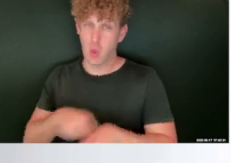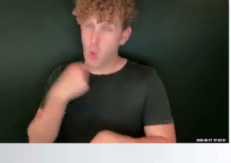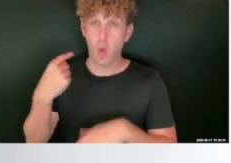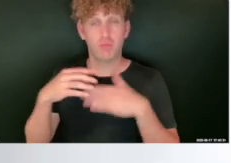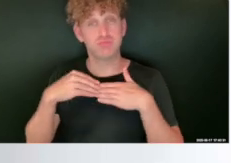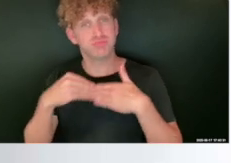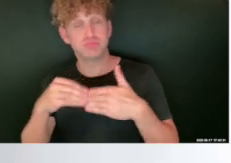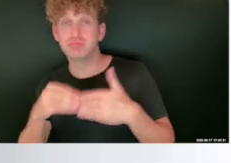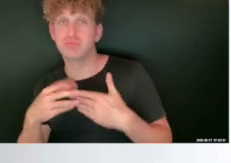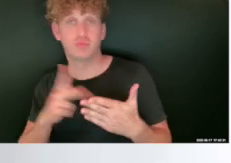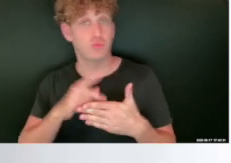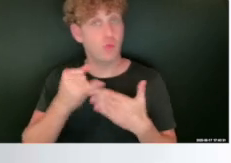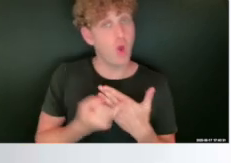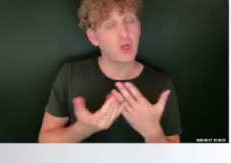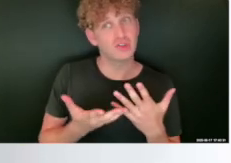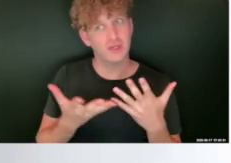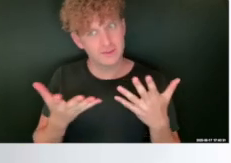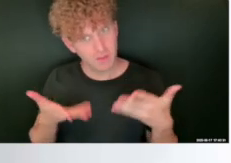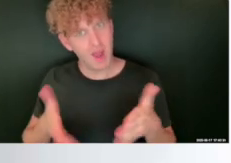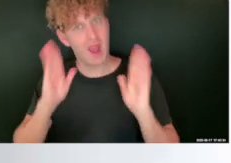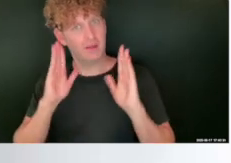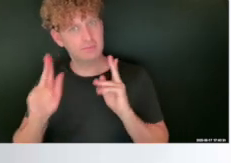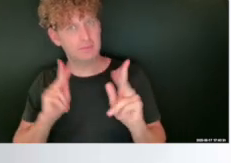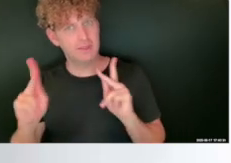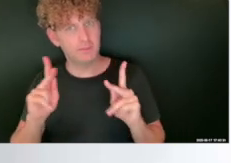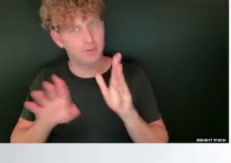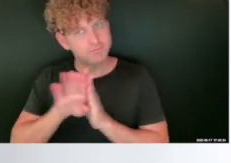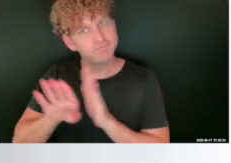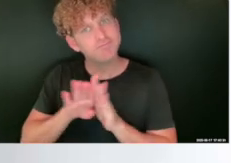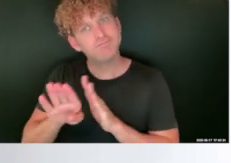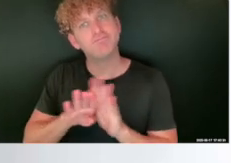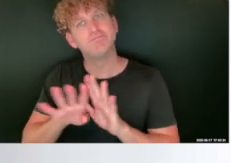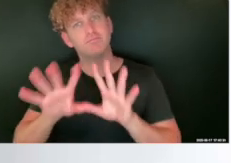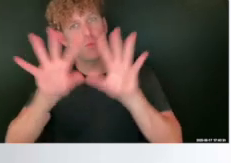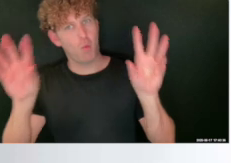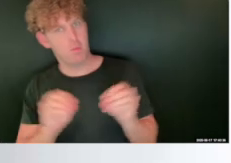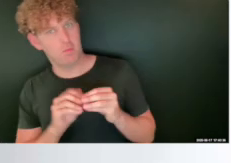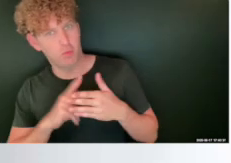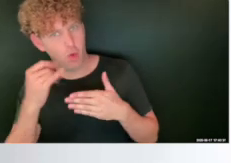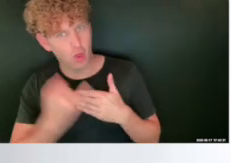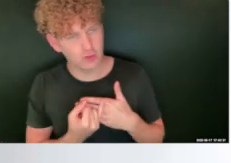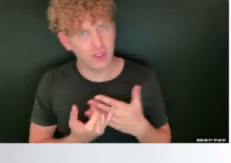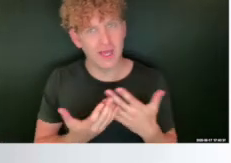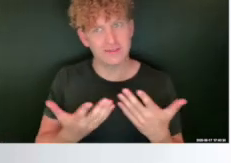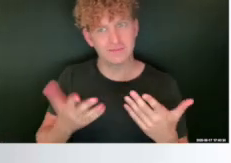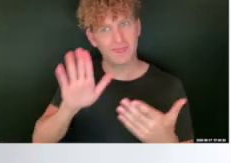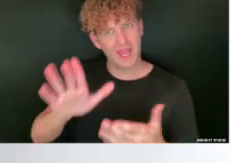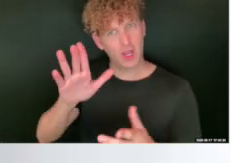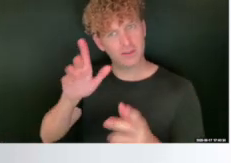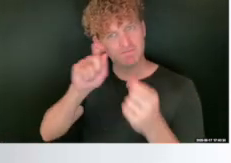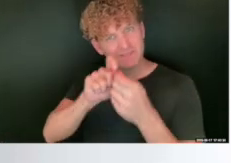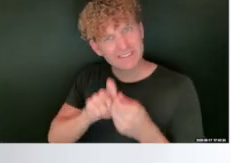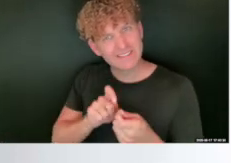metropolitan areas. While many of these neighborhoods are close to robust local and regional